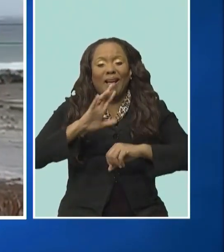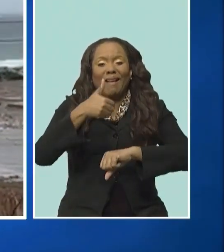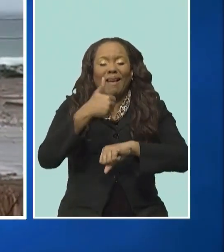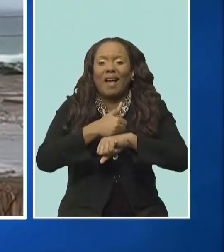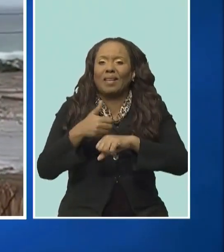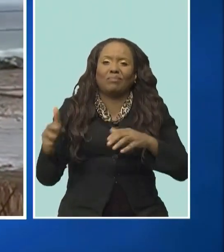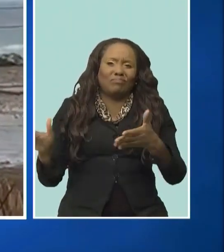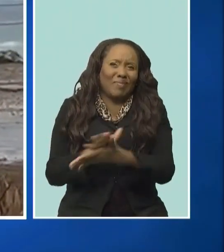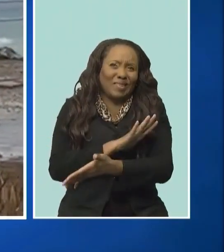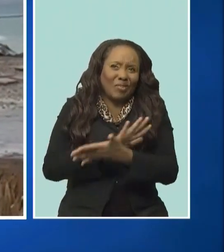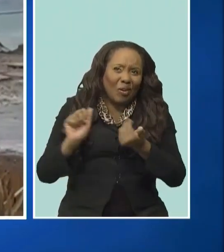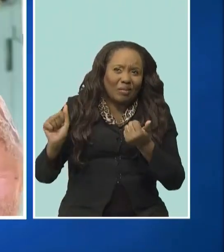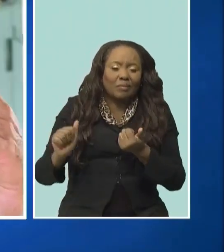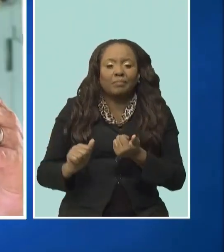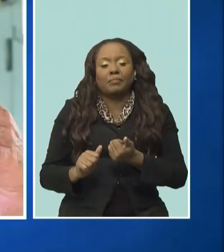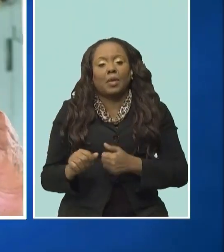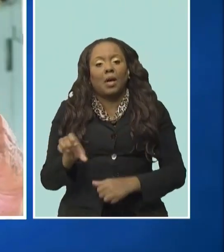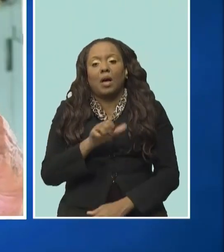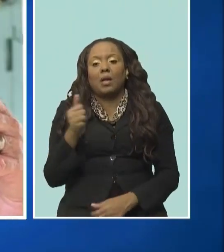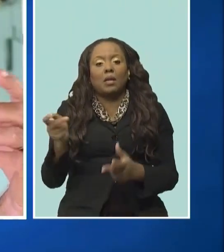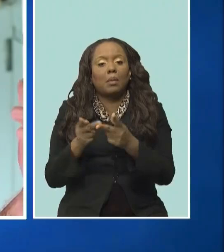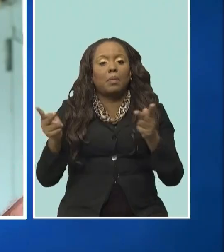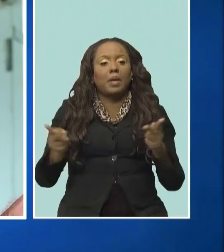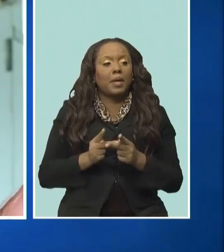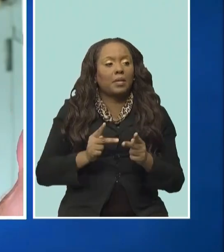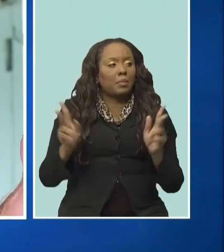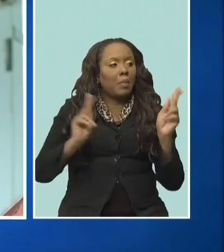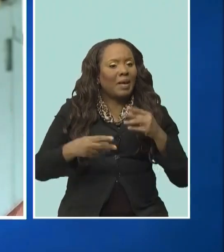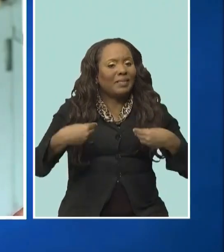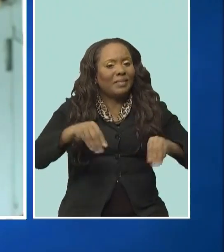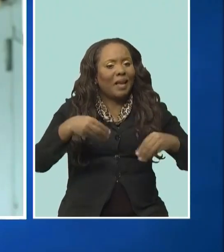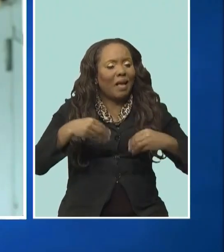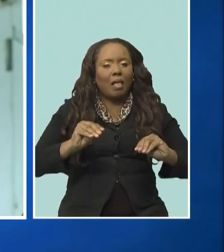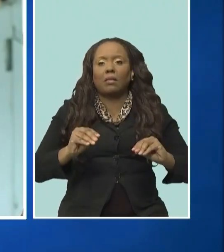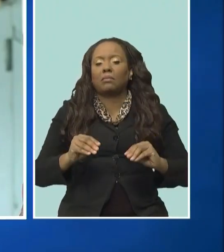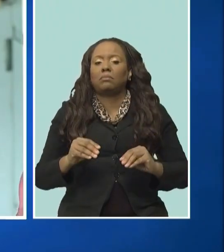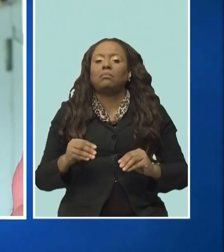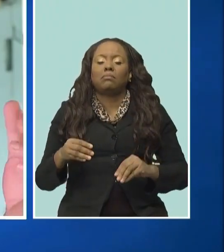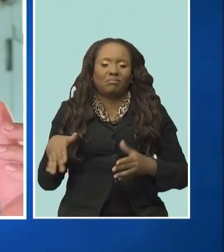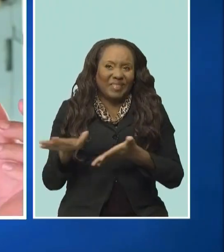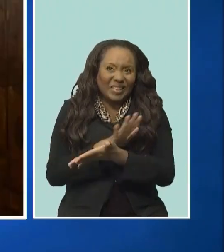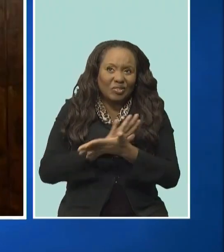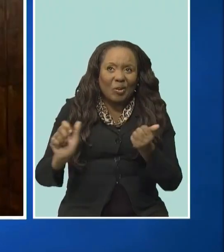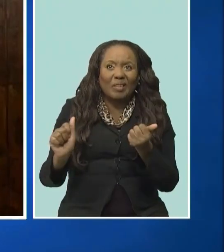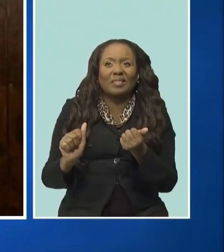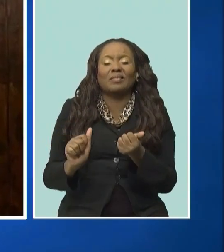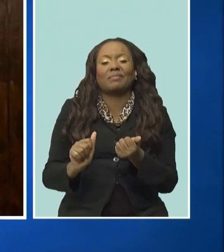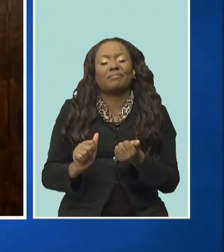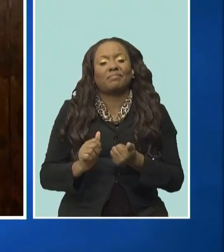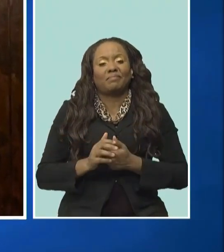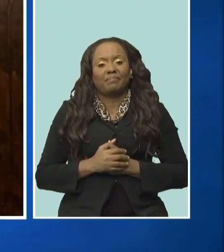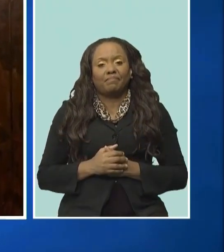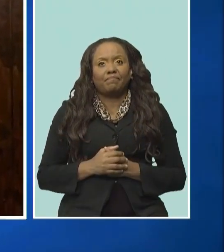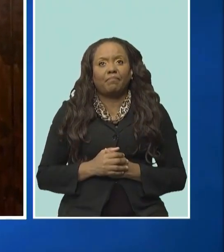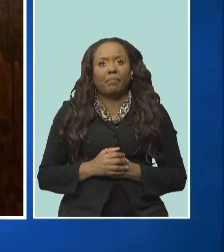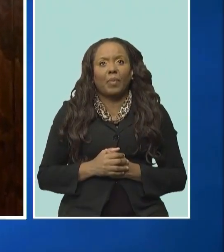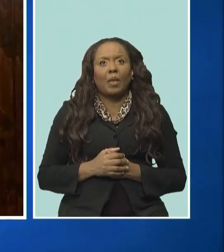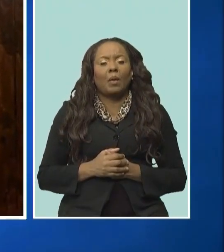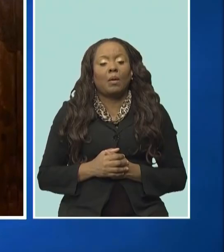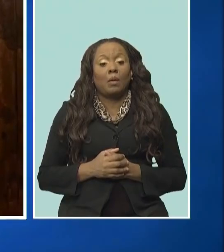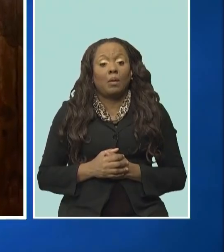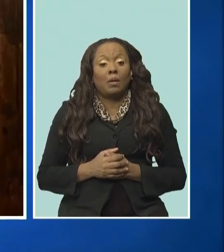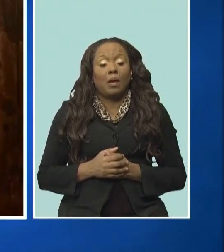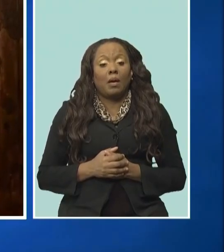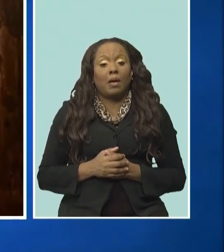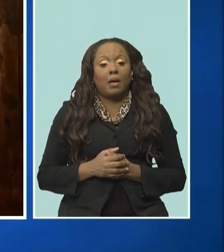guides do their business from, about a third of that's been destroyed. We had a fencing around the cave that